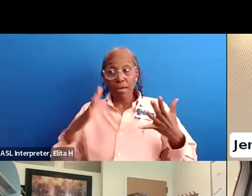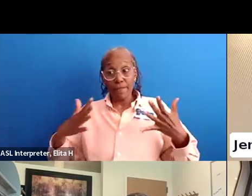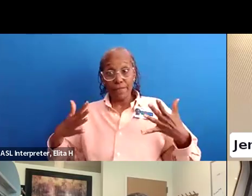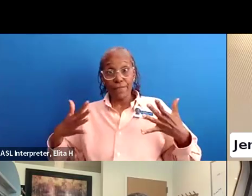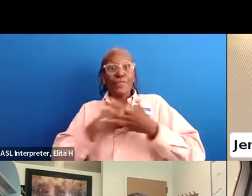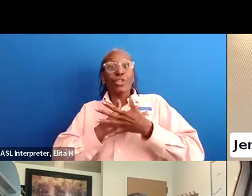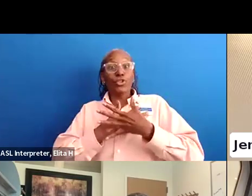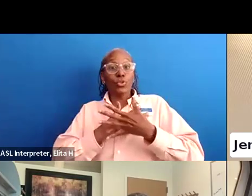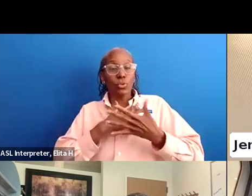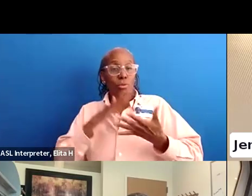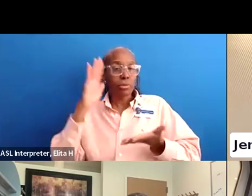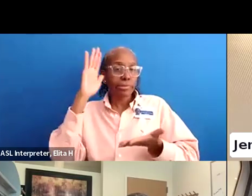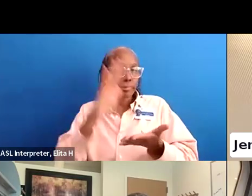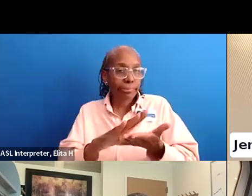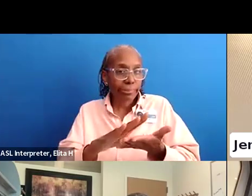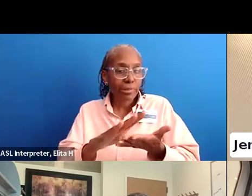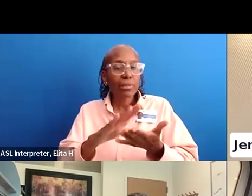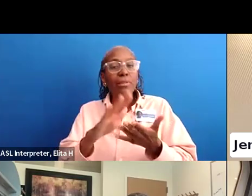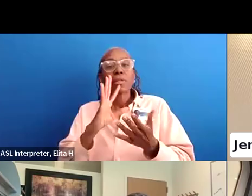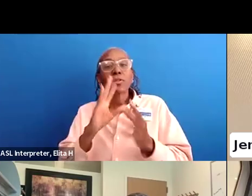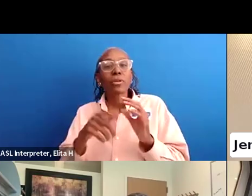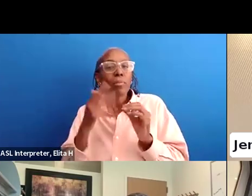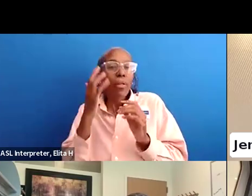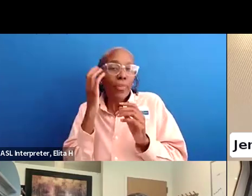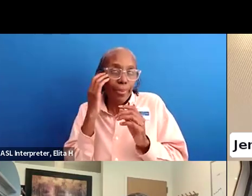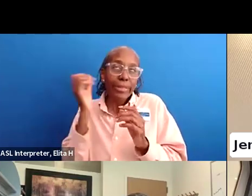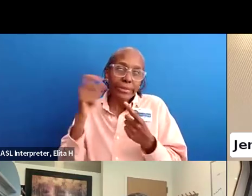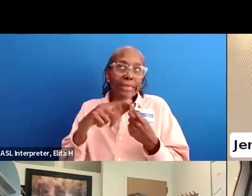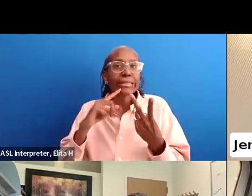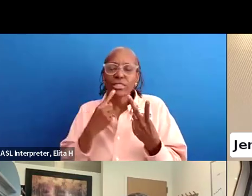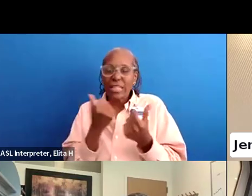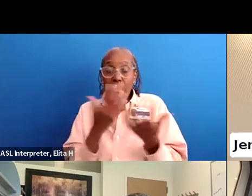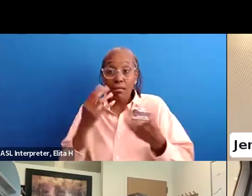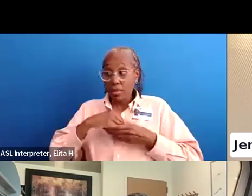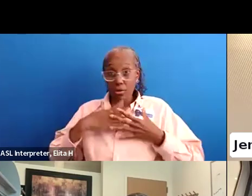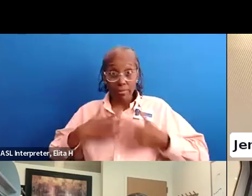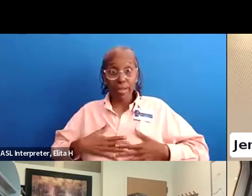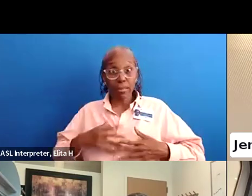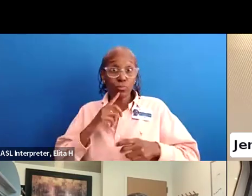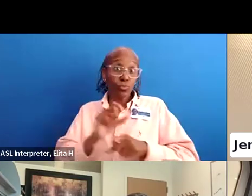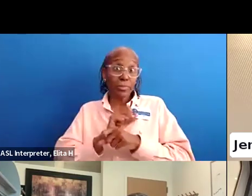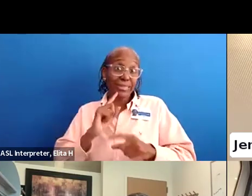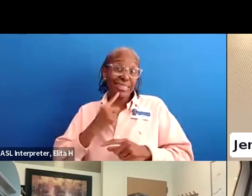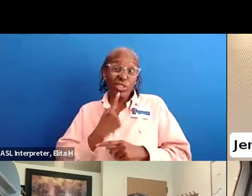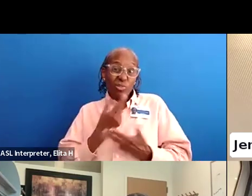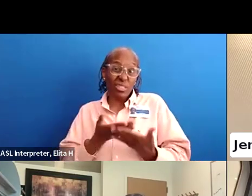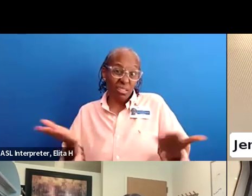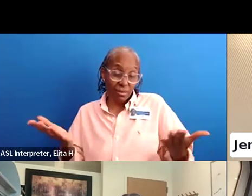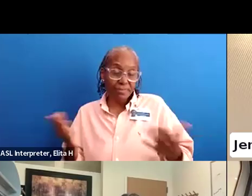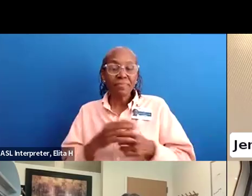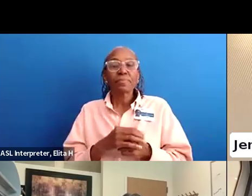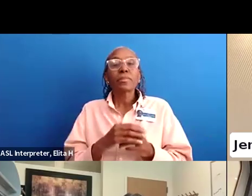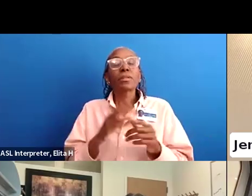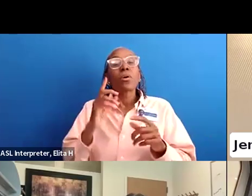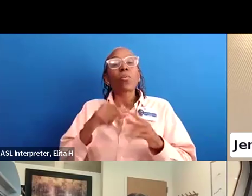out of that. I mean, you're talking about the brain, you're talking about serious anything inside your body, you're talking about serious things. But